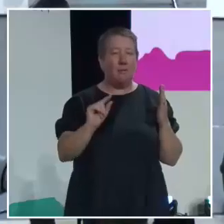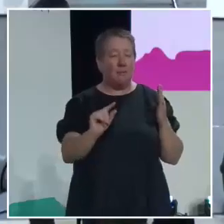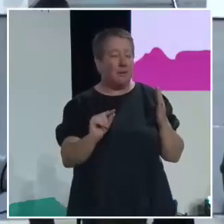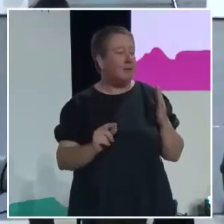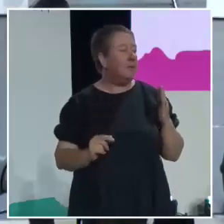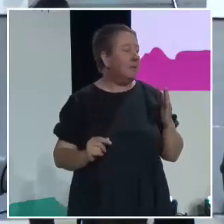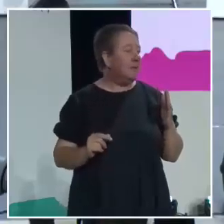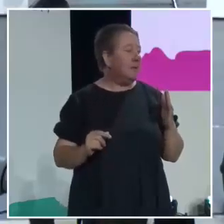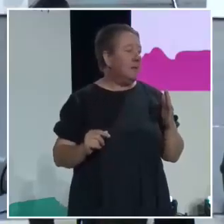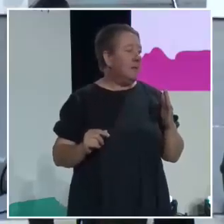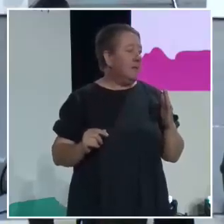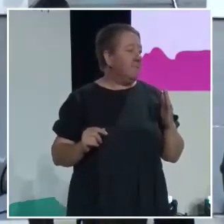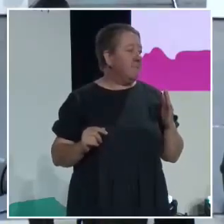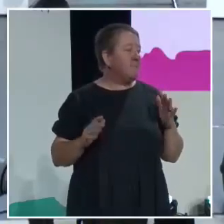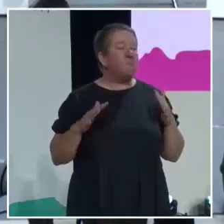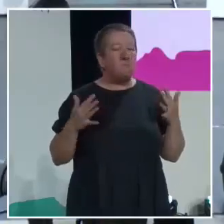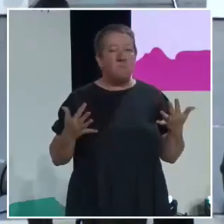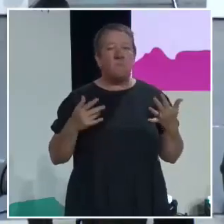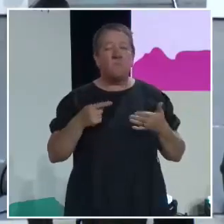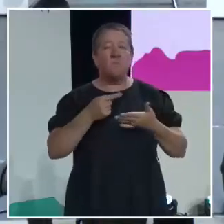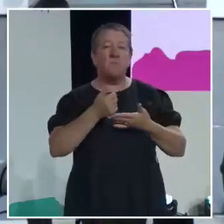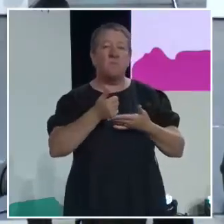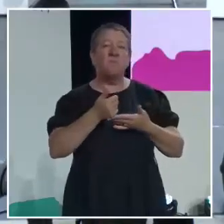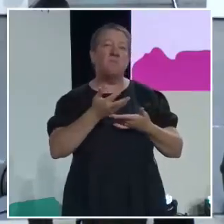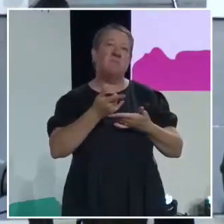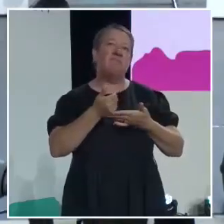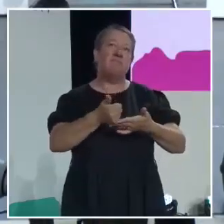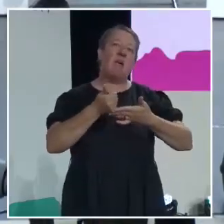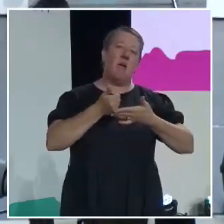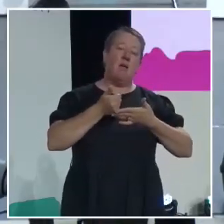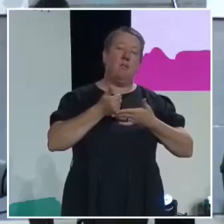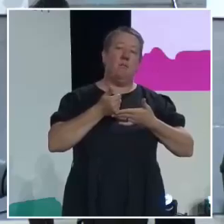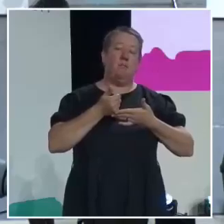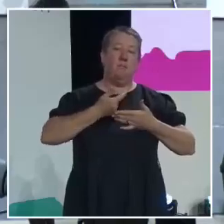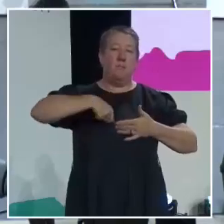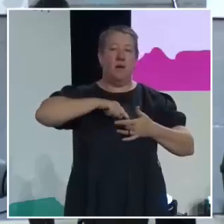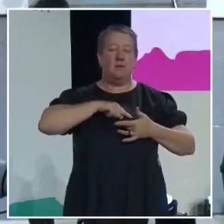so it helps us build FIX